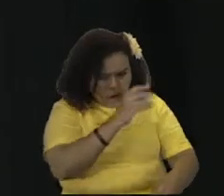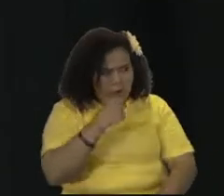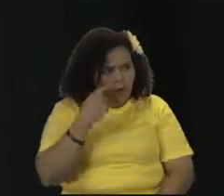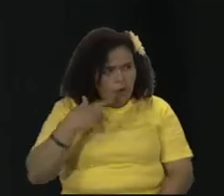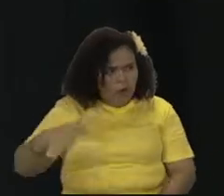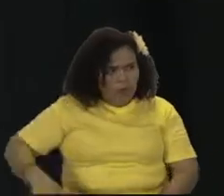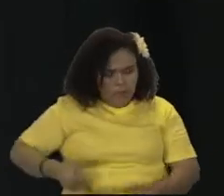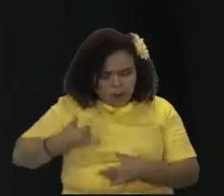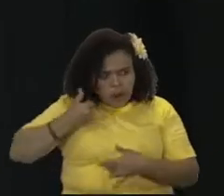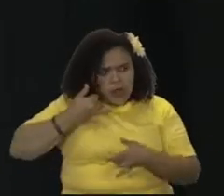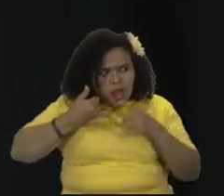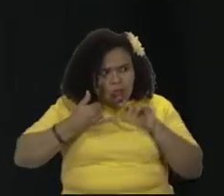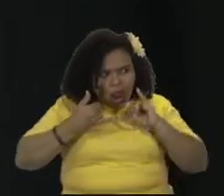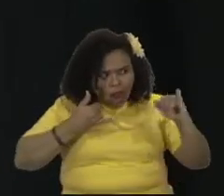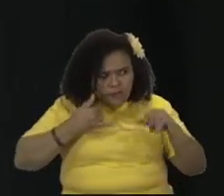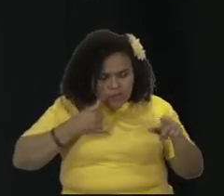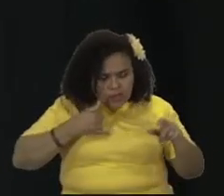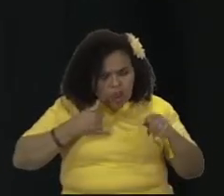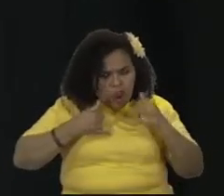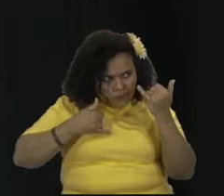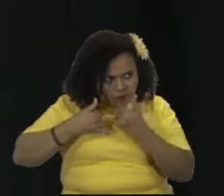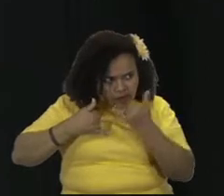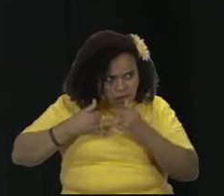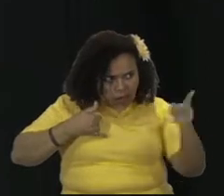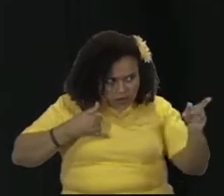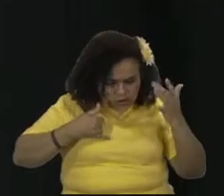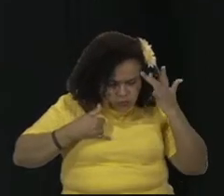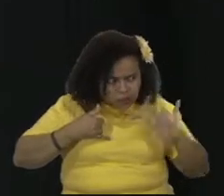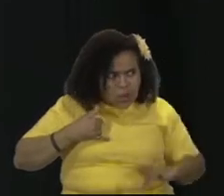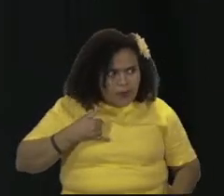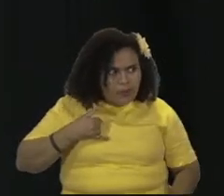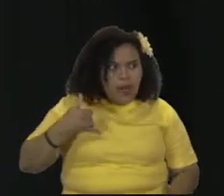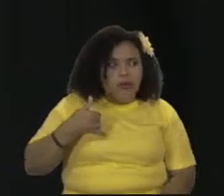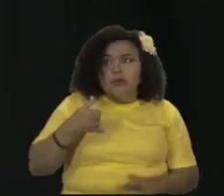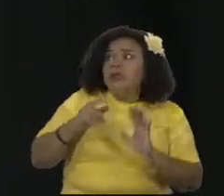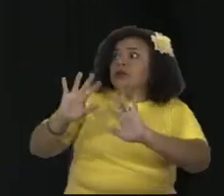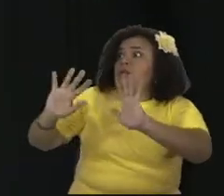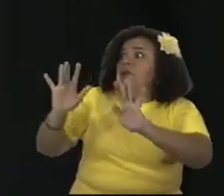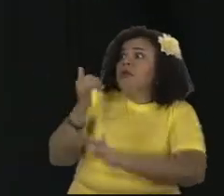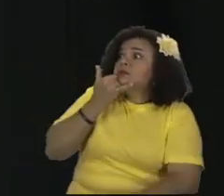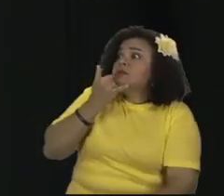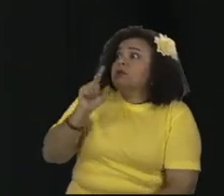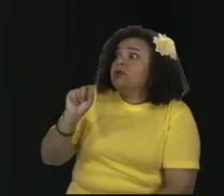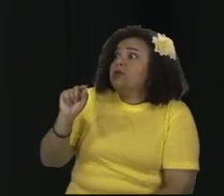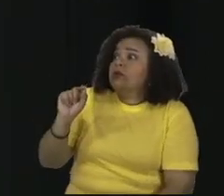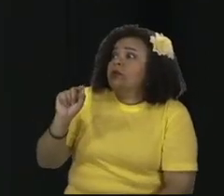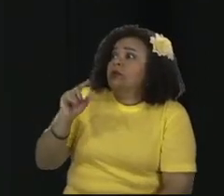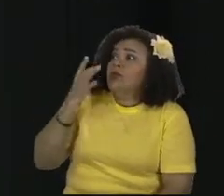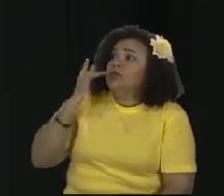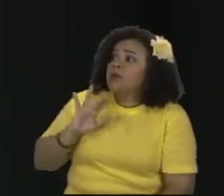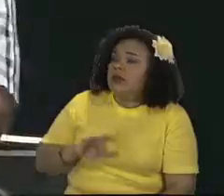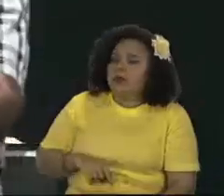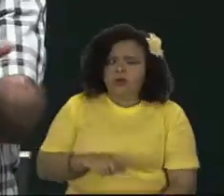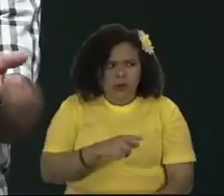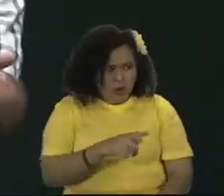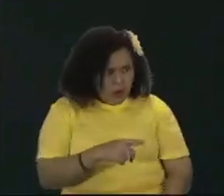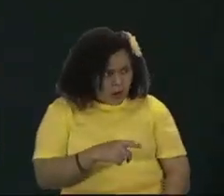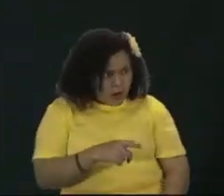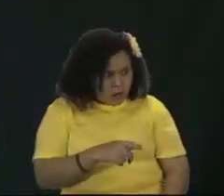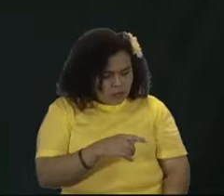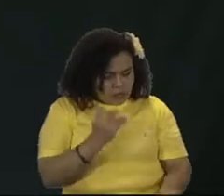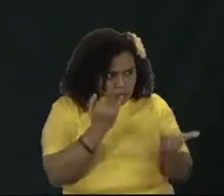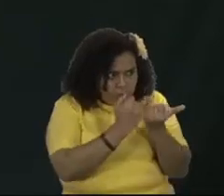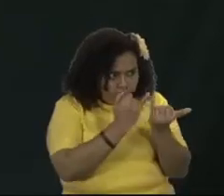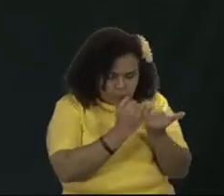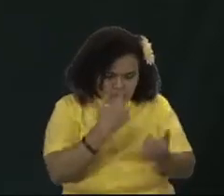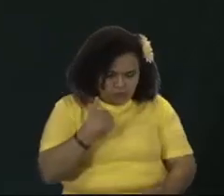they tell. Don't you do that? But why are you telling me that? God tells that you can't talk behind their backs. You must tell